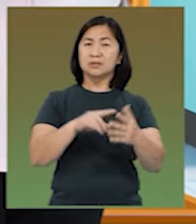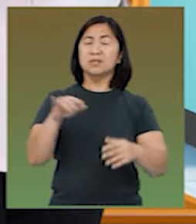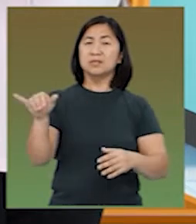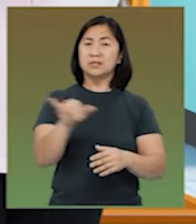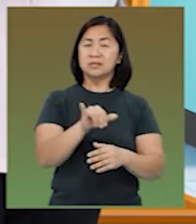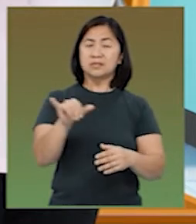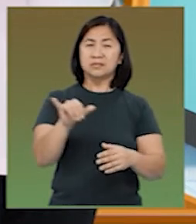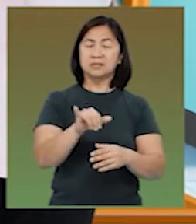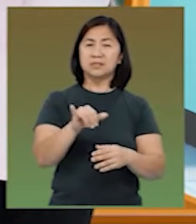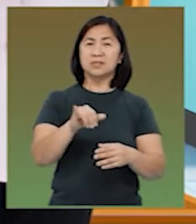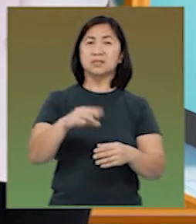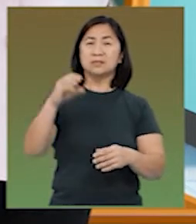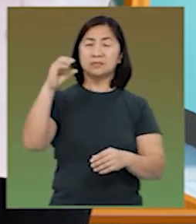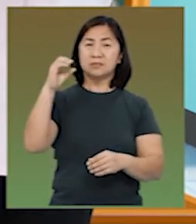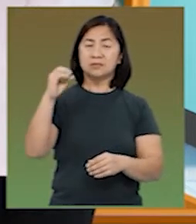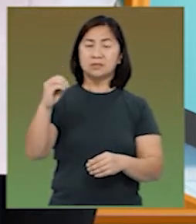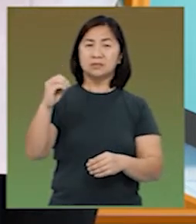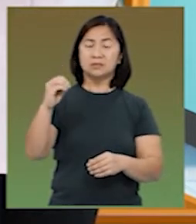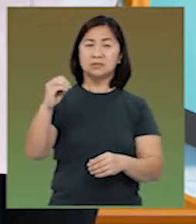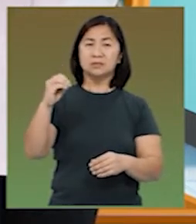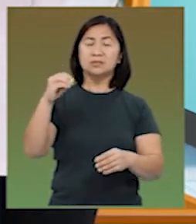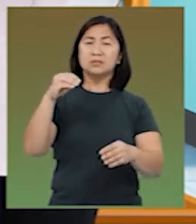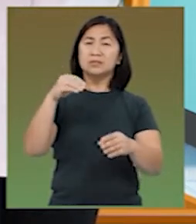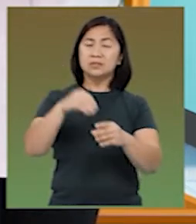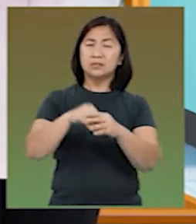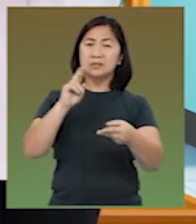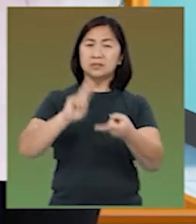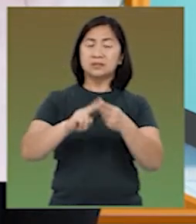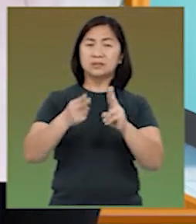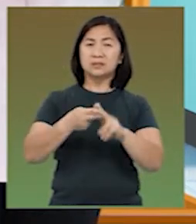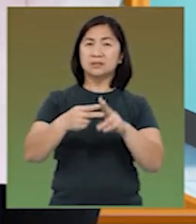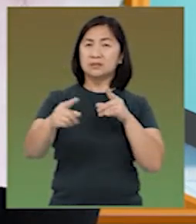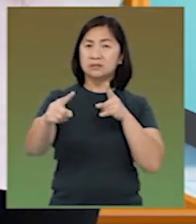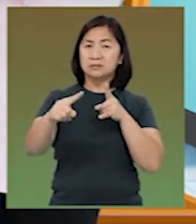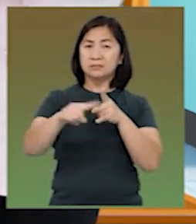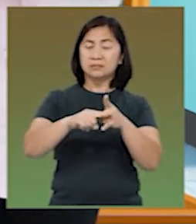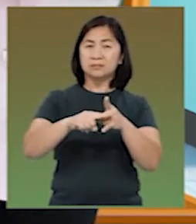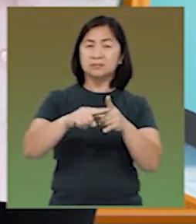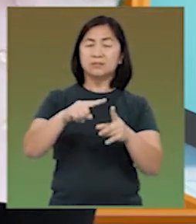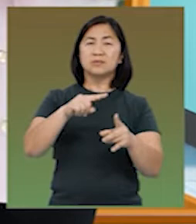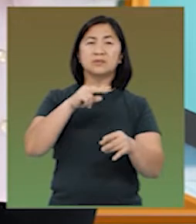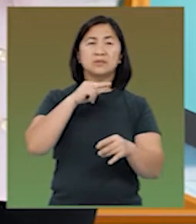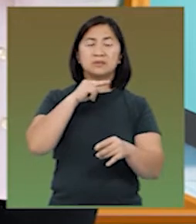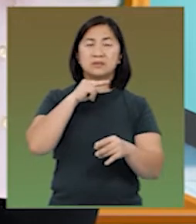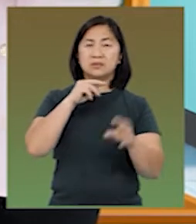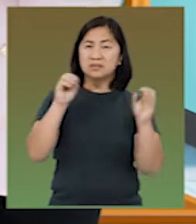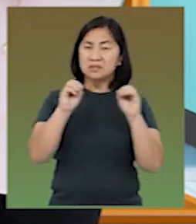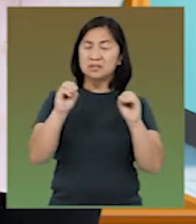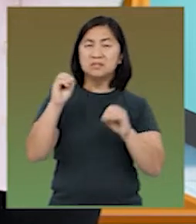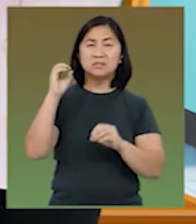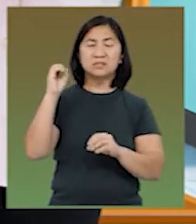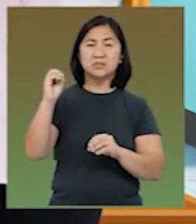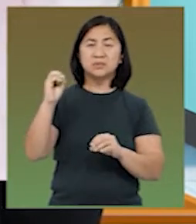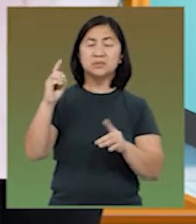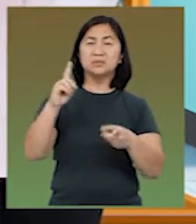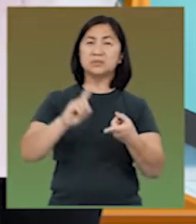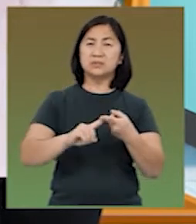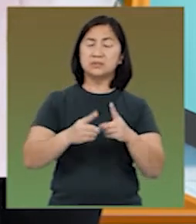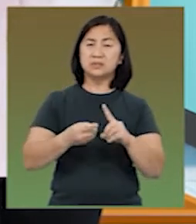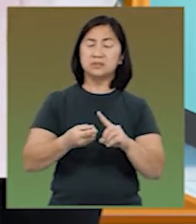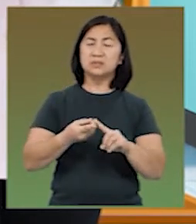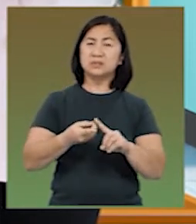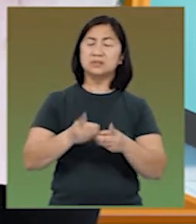ng zeros sa parehong number at i-divide lang ang mga non-zero digits.